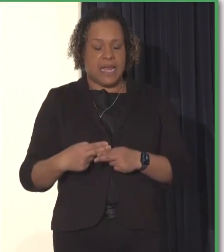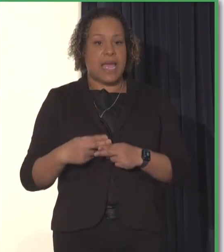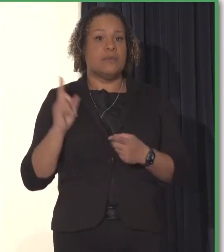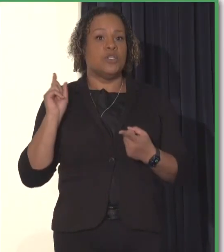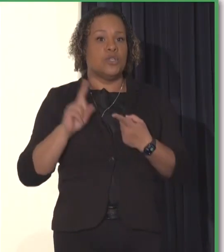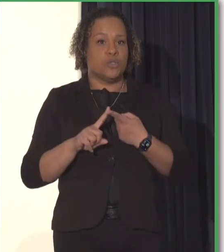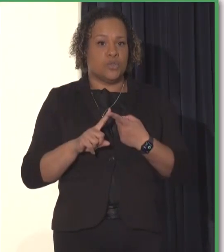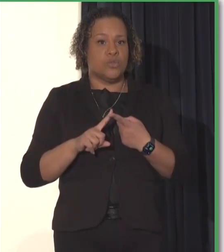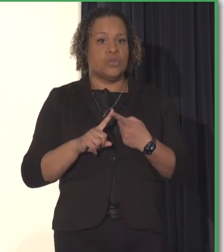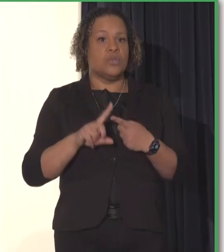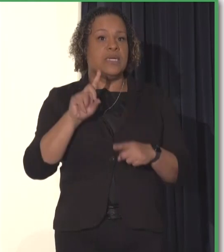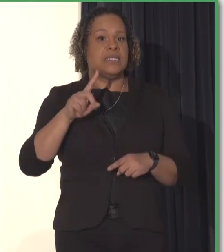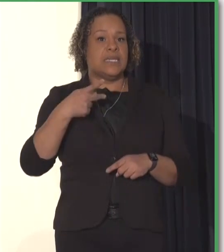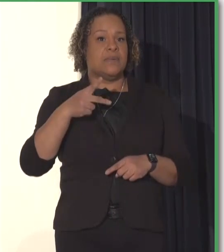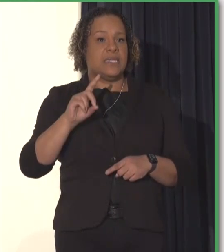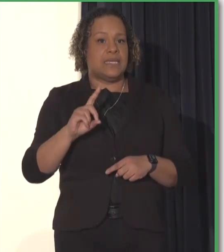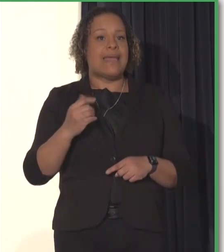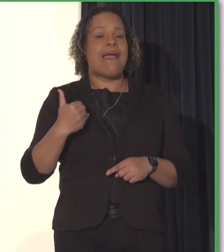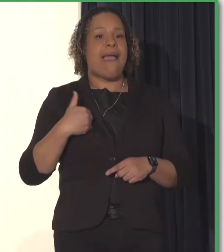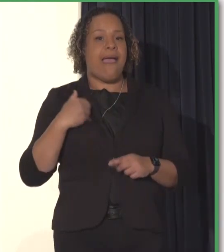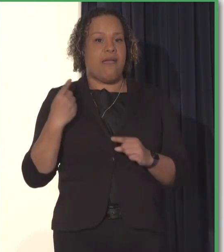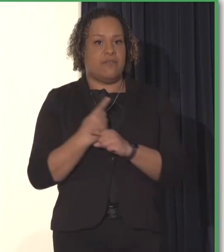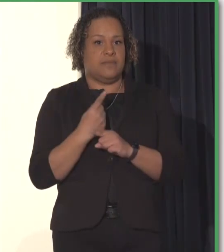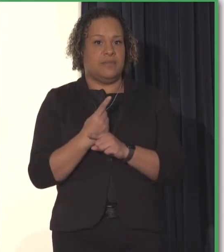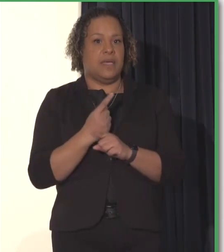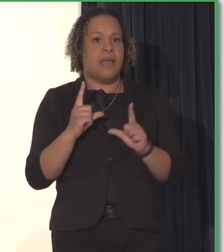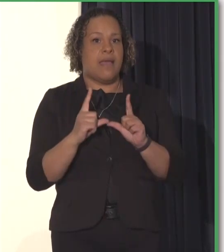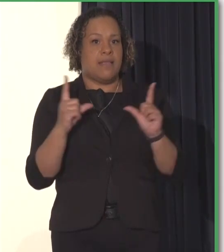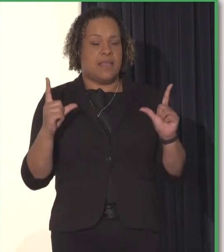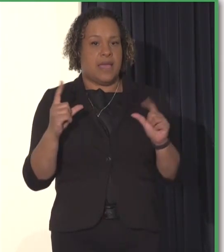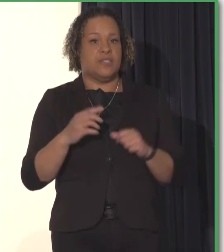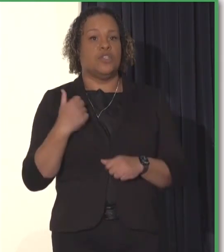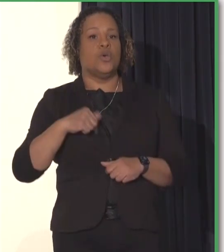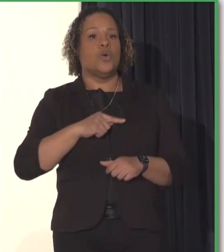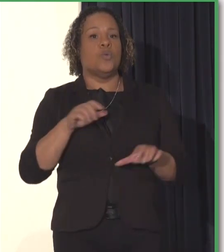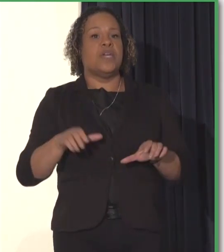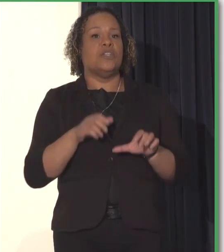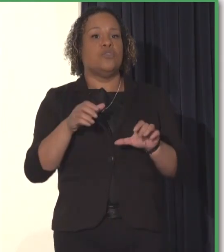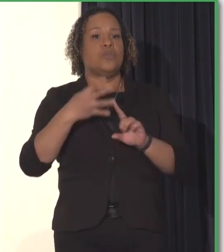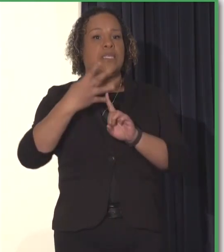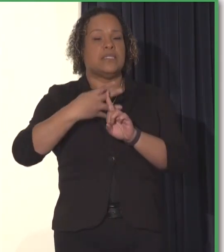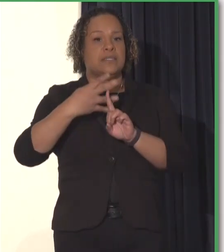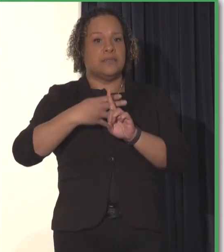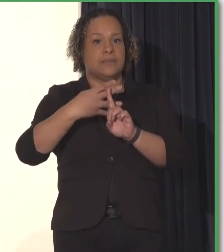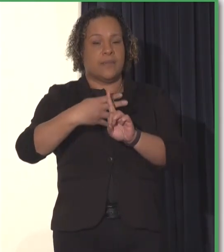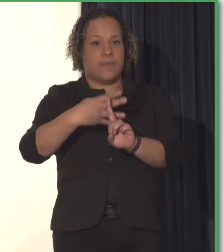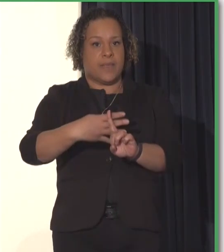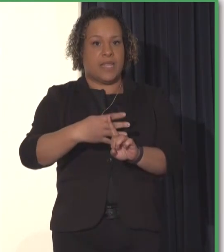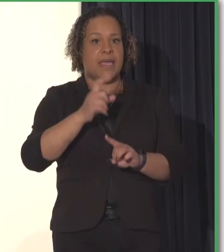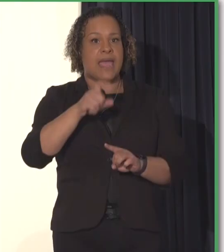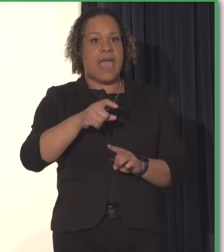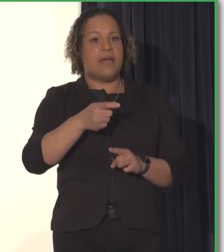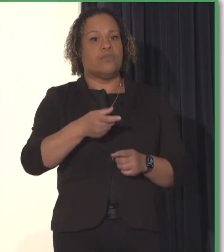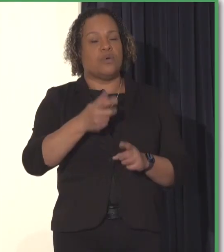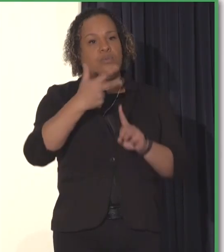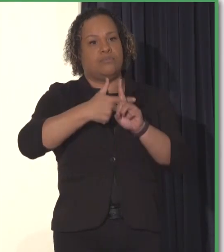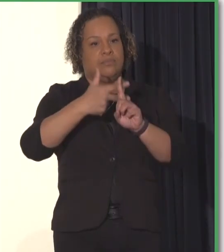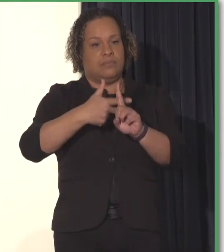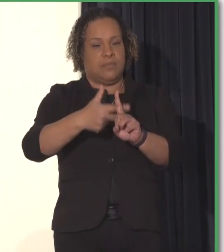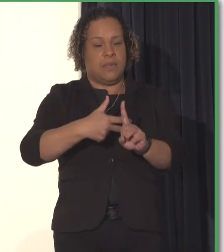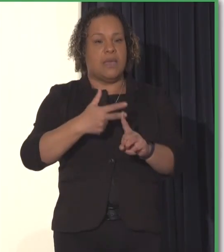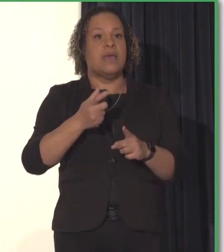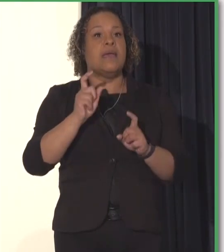valid license. And I also have we're doing this quarterly, and they have to submit a written report to me of everyone who's